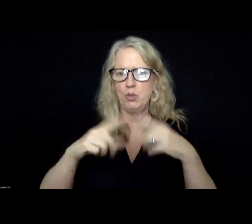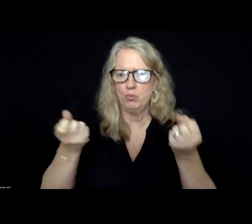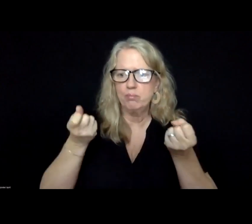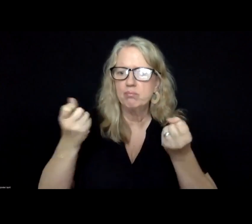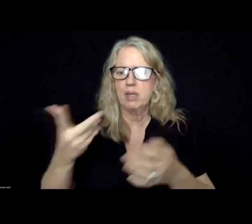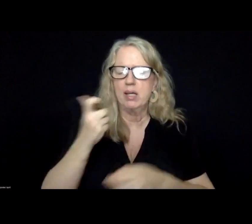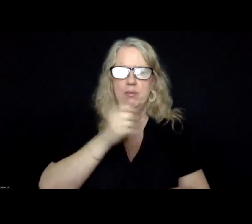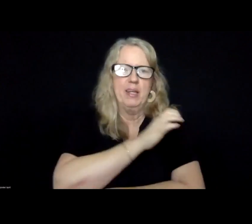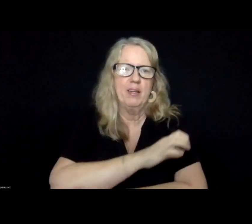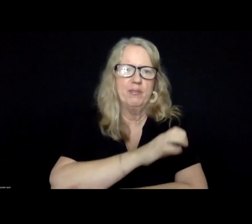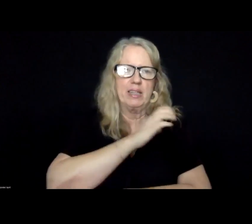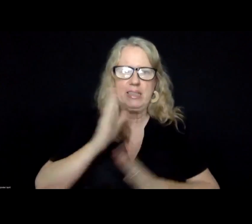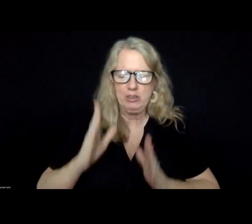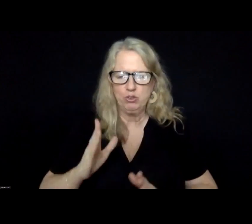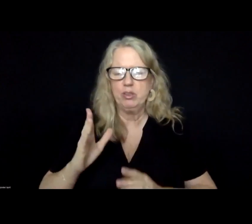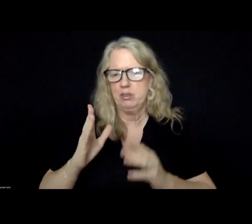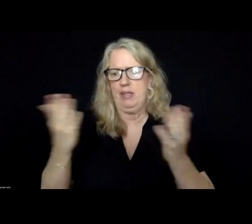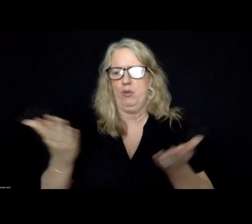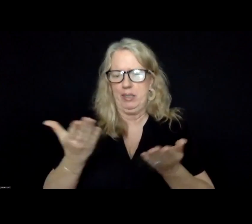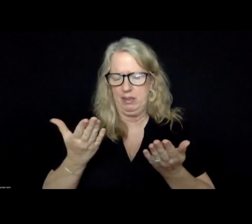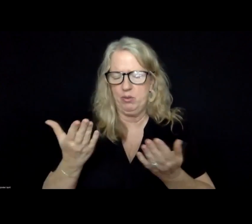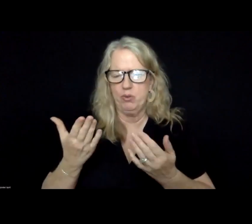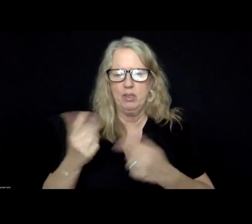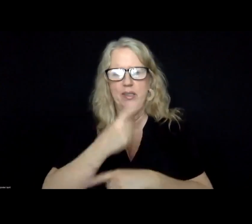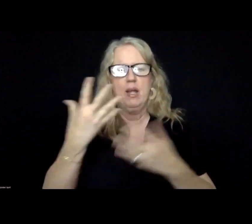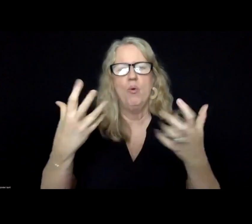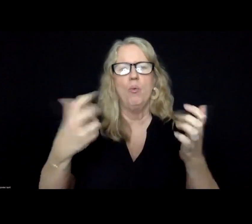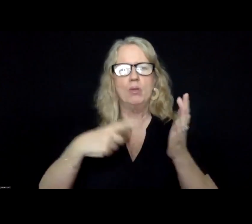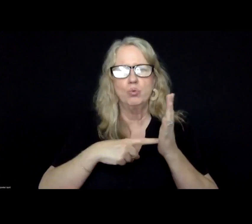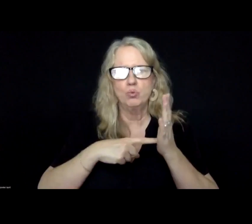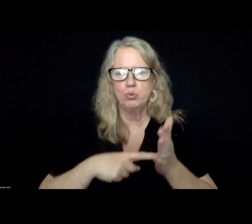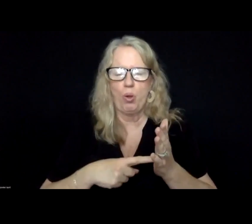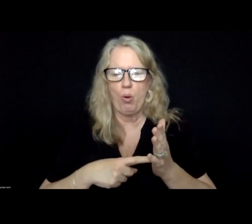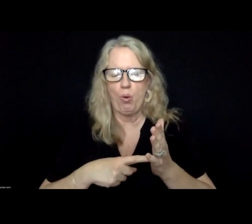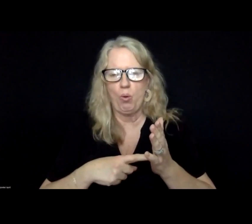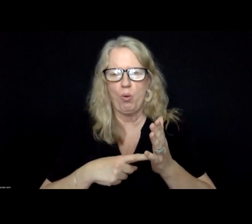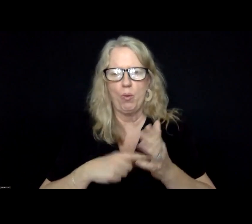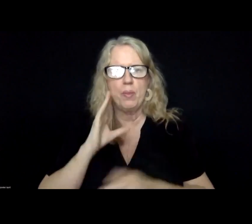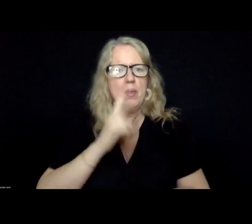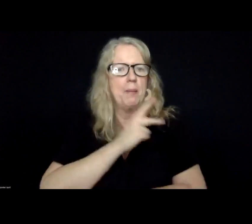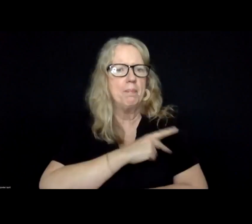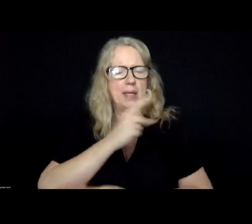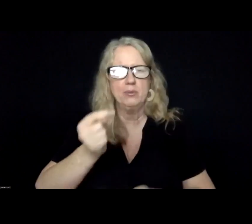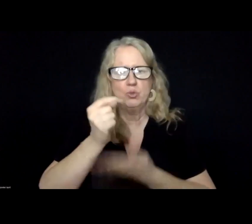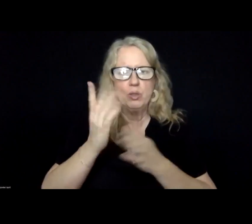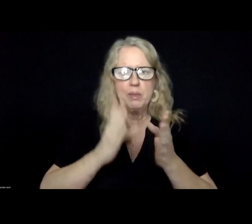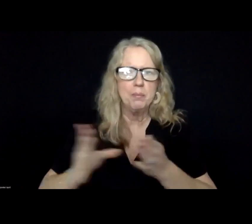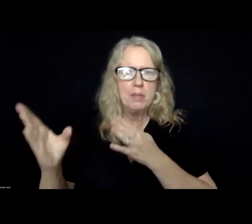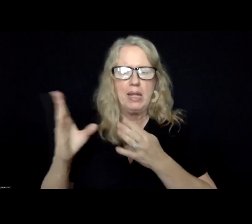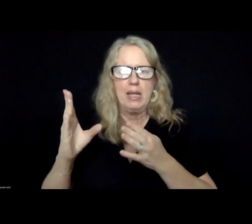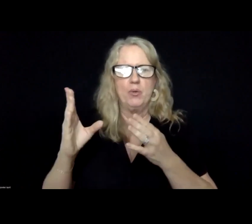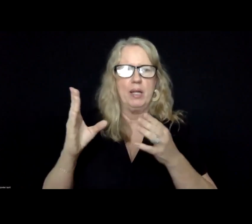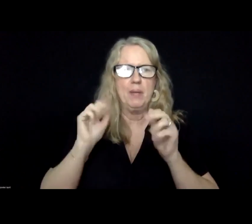clinicians on the call, and I want to show our patient treatment plan generator to give you an